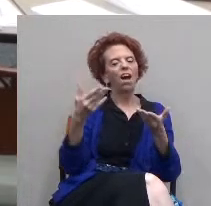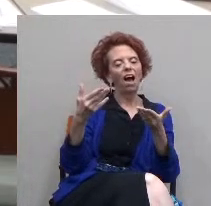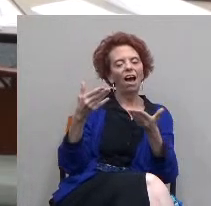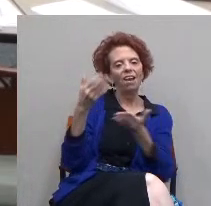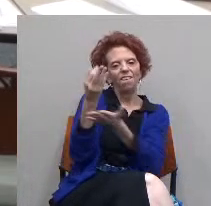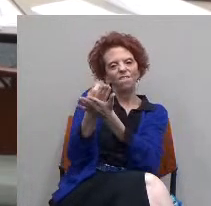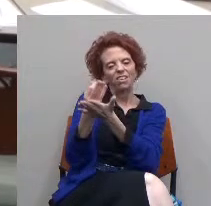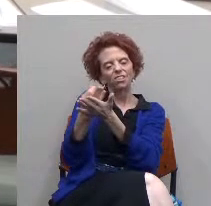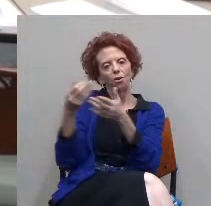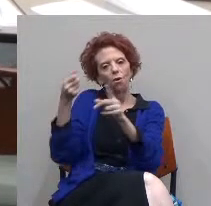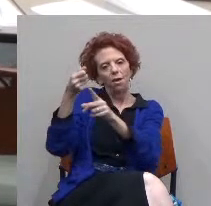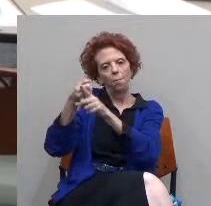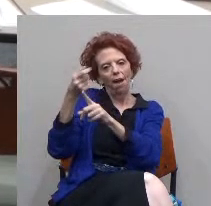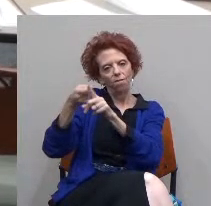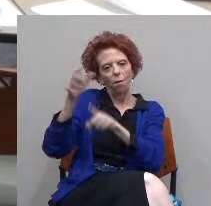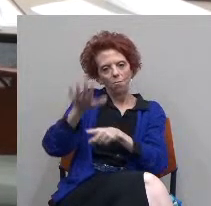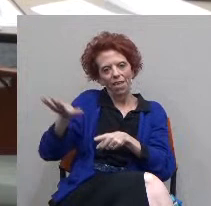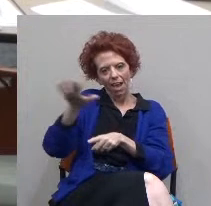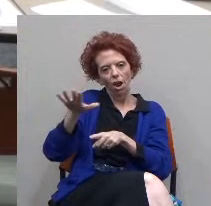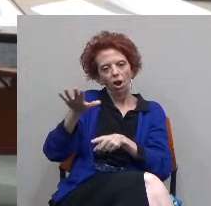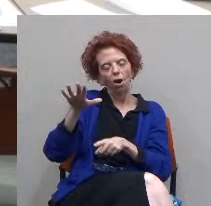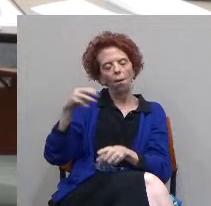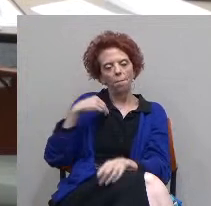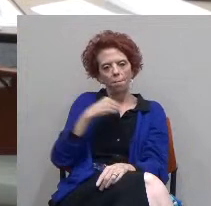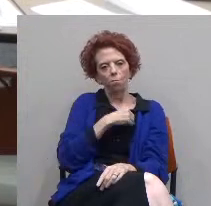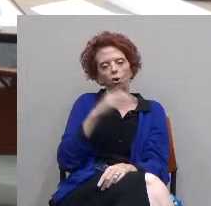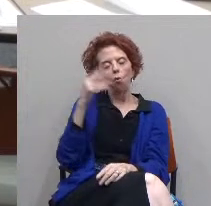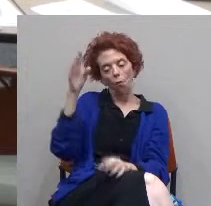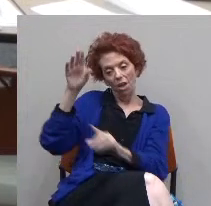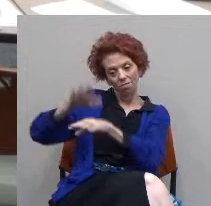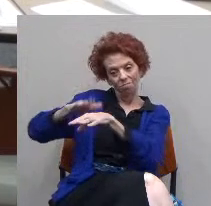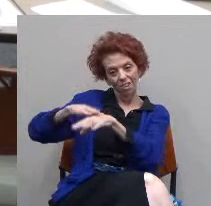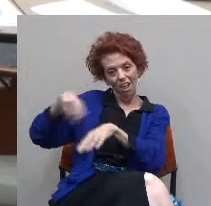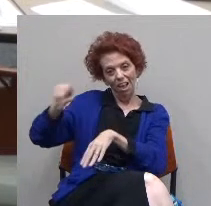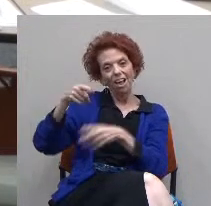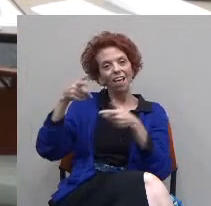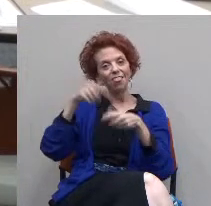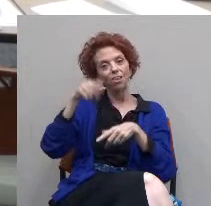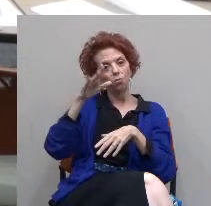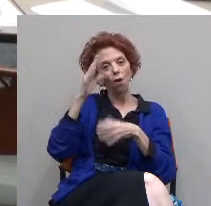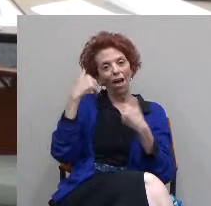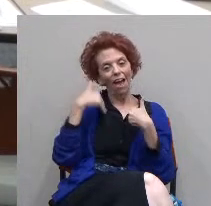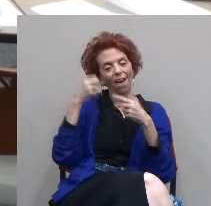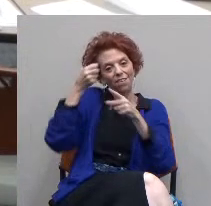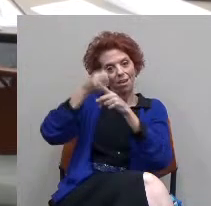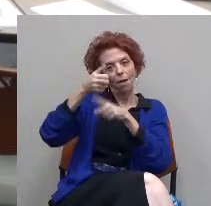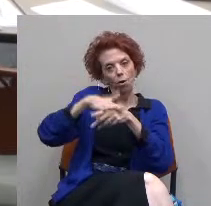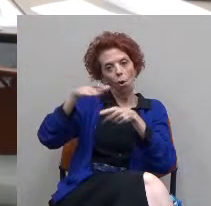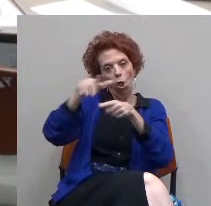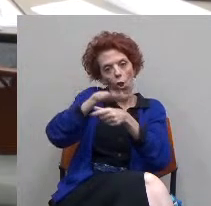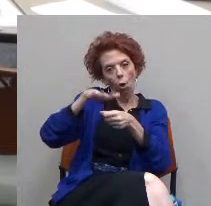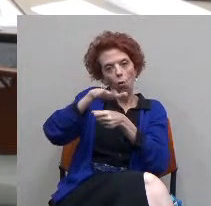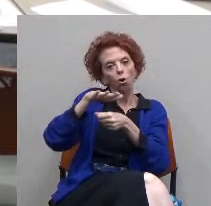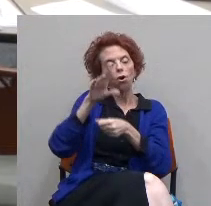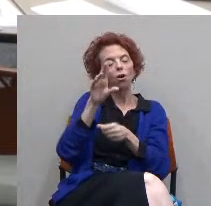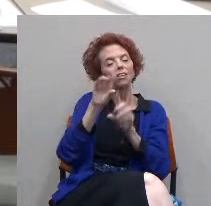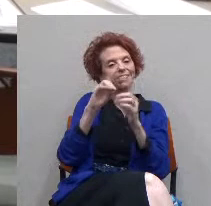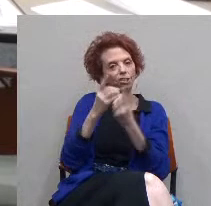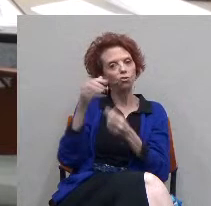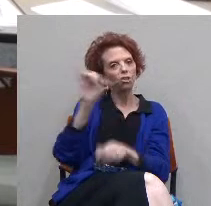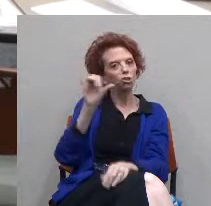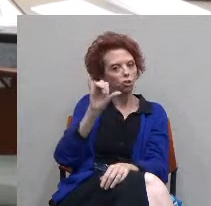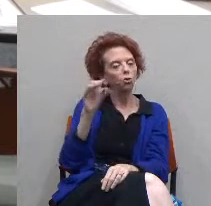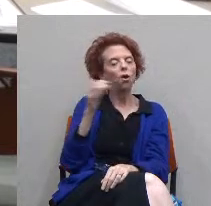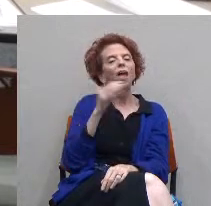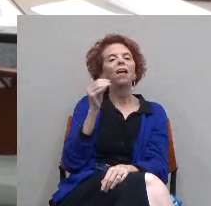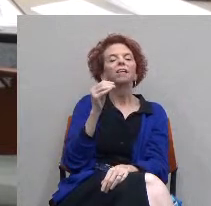from their ideas of their membership. So we usually alert them and say this will have an impact on local districts or a profound impact on local